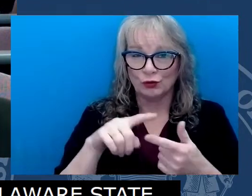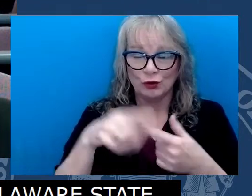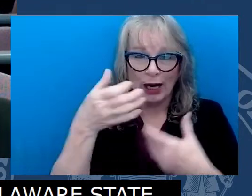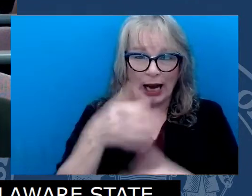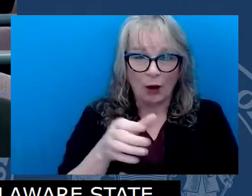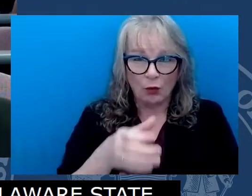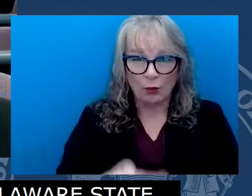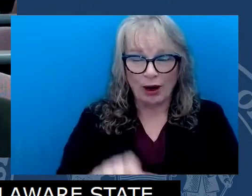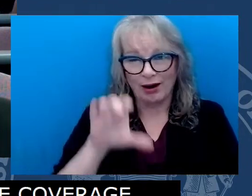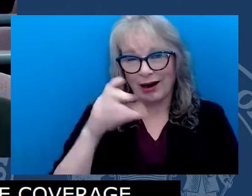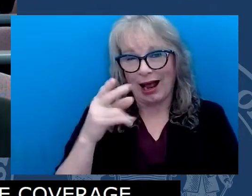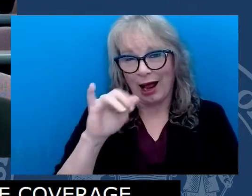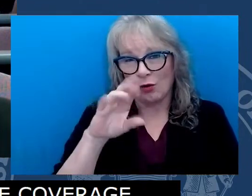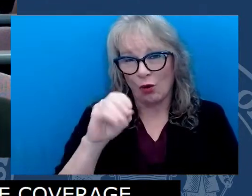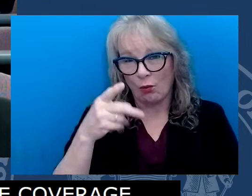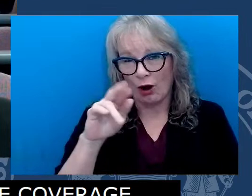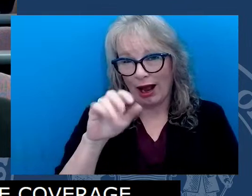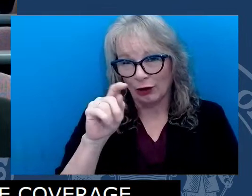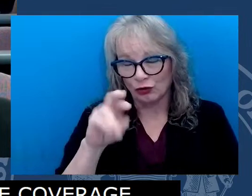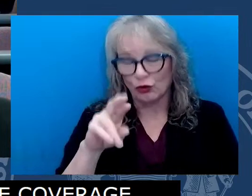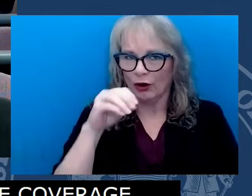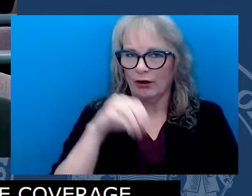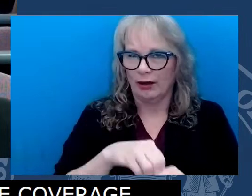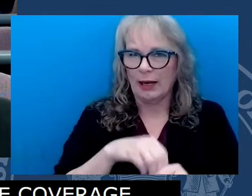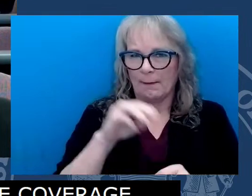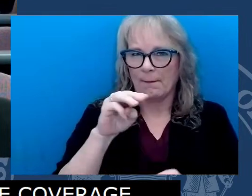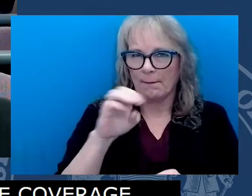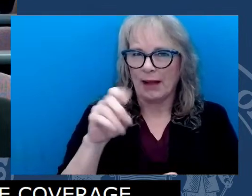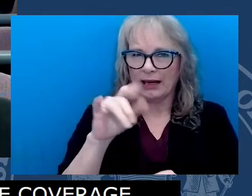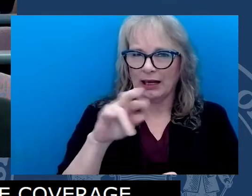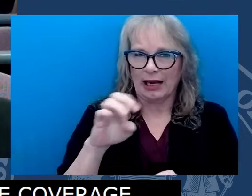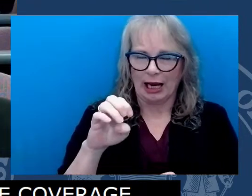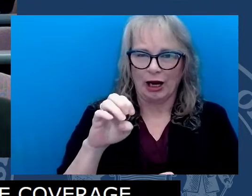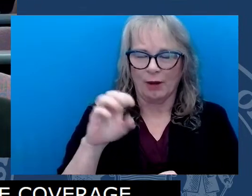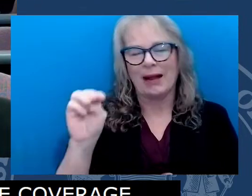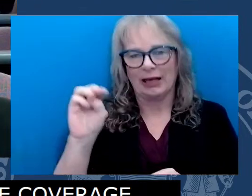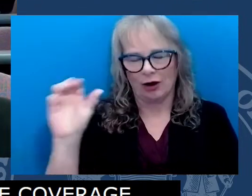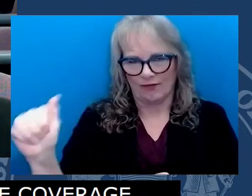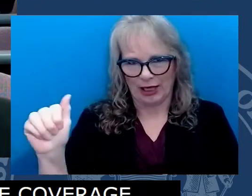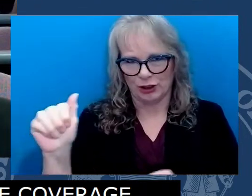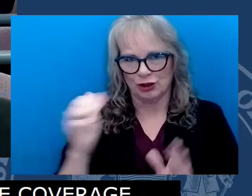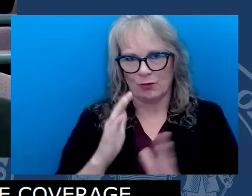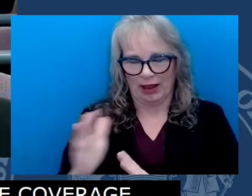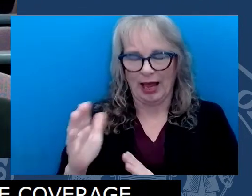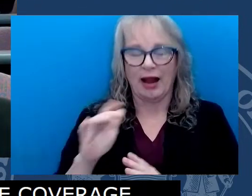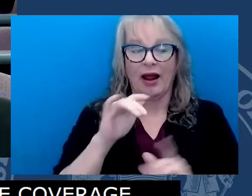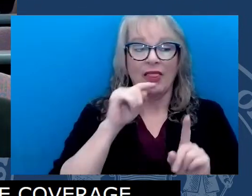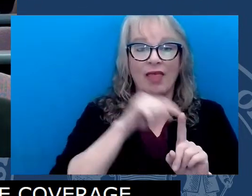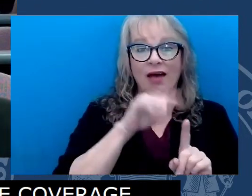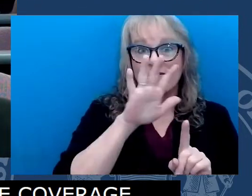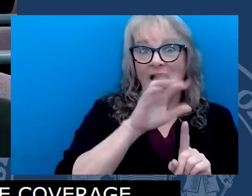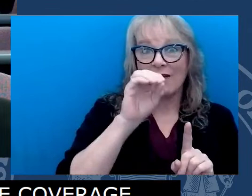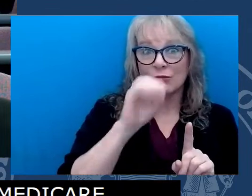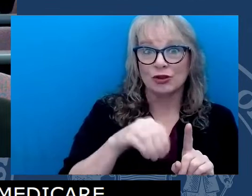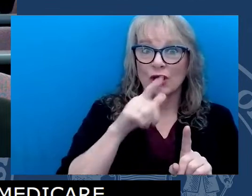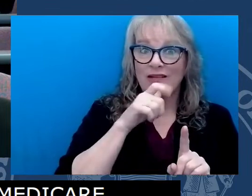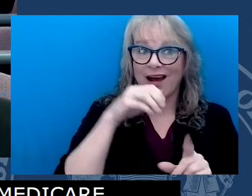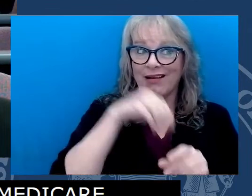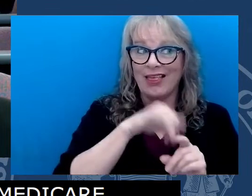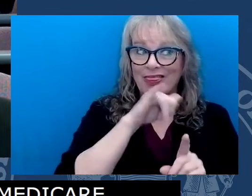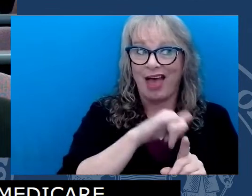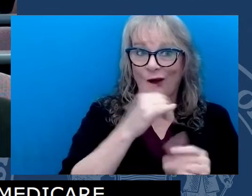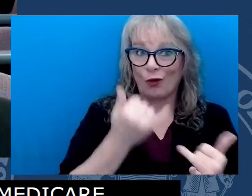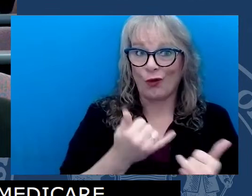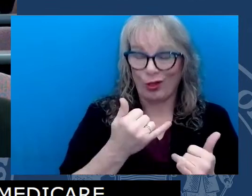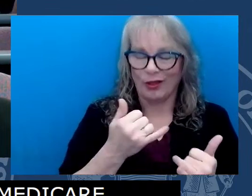in Medic-Fill are in Medicare Advantage plan. They're working on closing that 5% that aren't in it currently. But